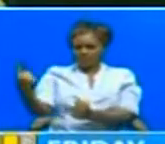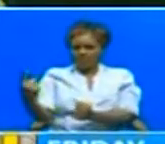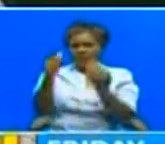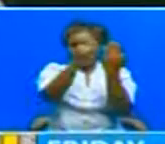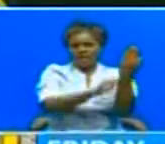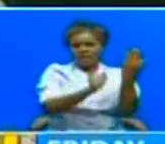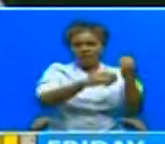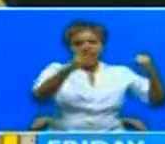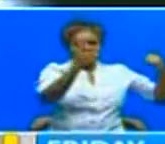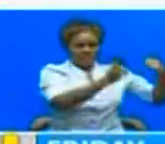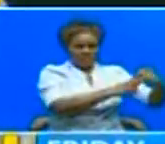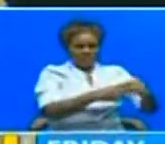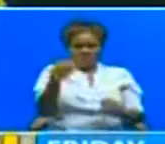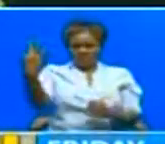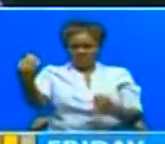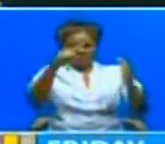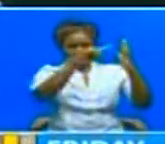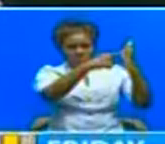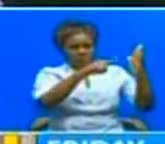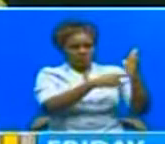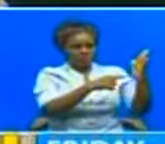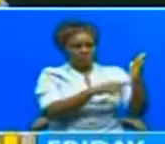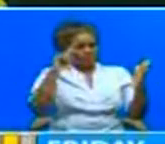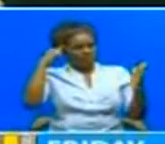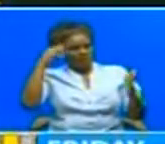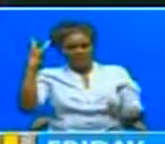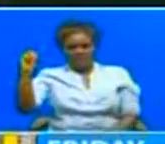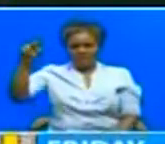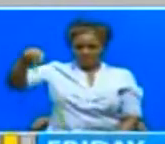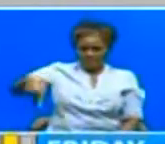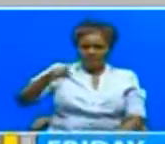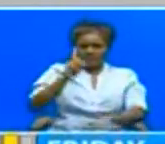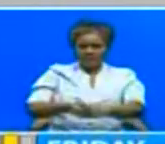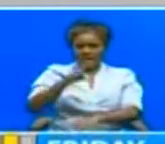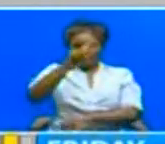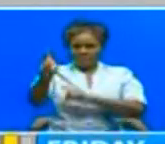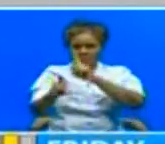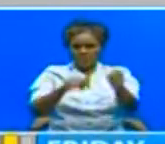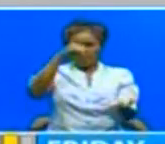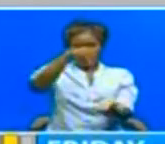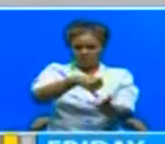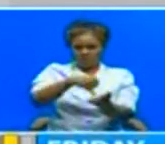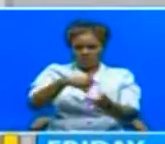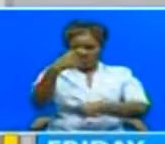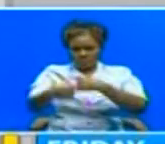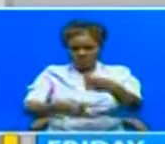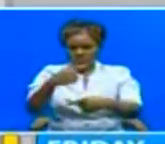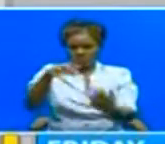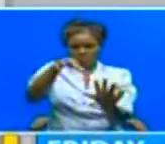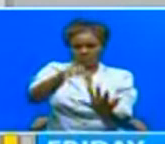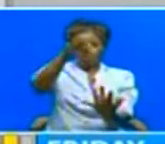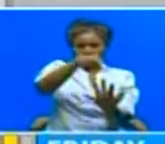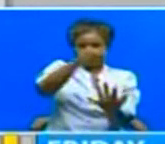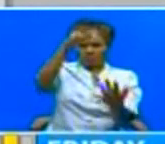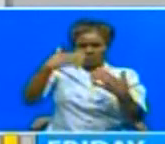7 spells out the three issues to be considered by MPs during vetting. This includes the procedure arrived at in choosing the